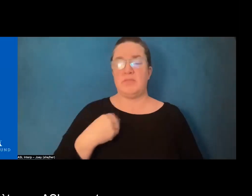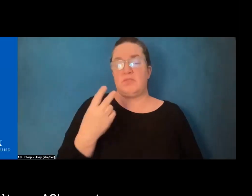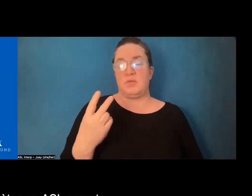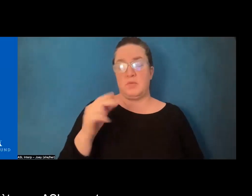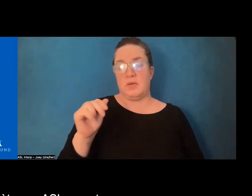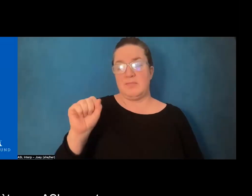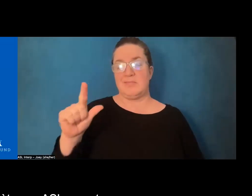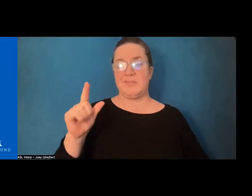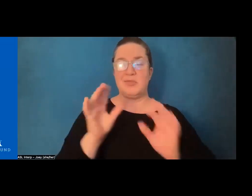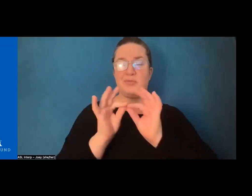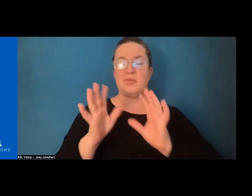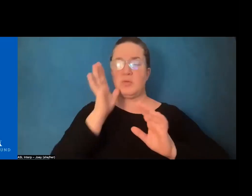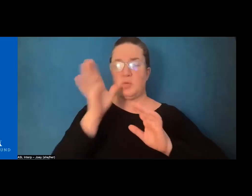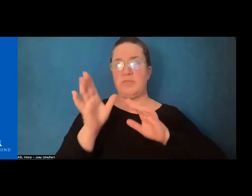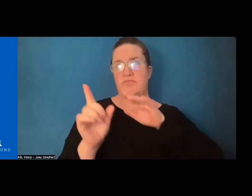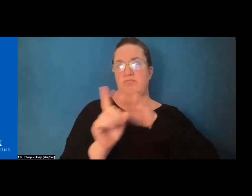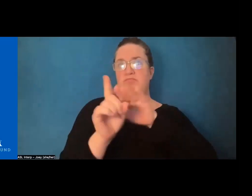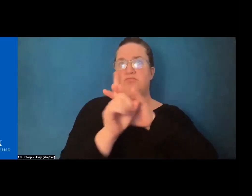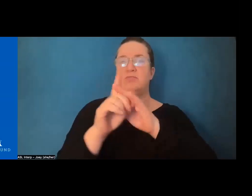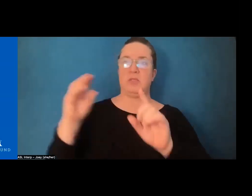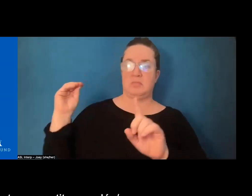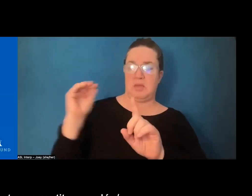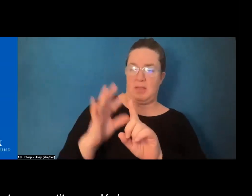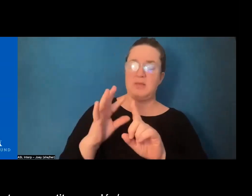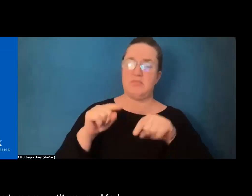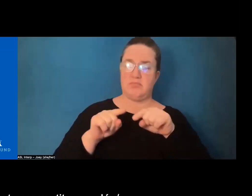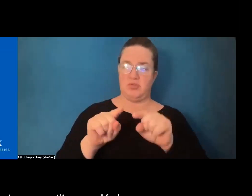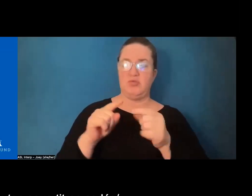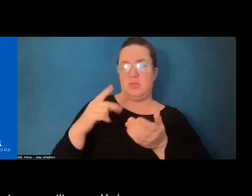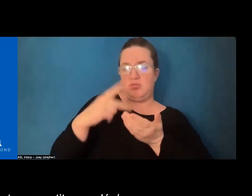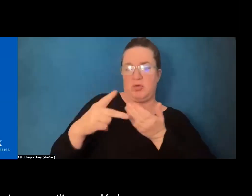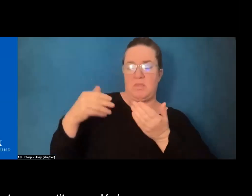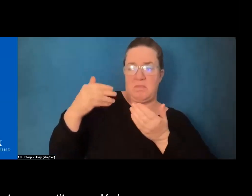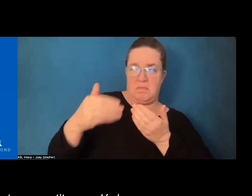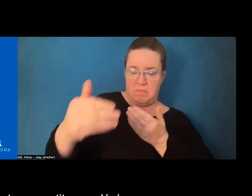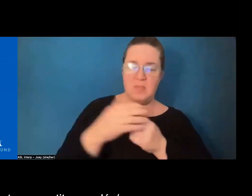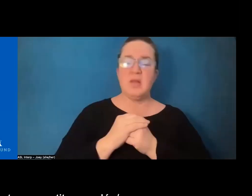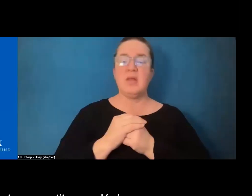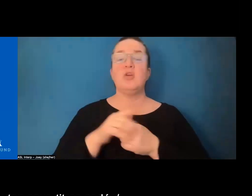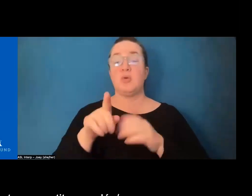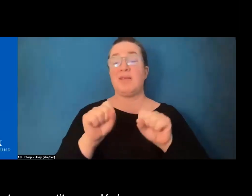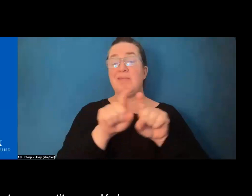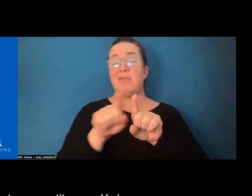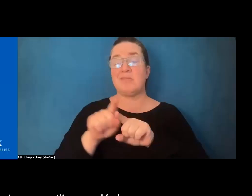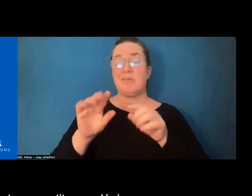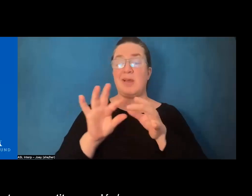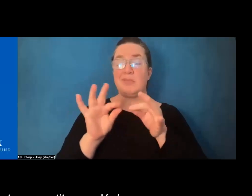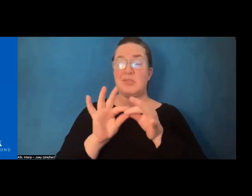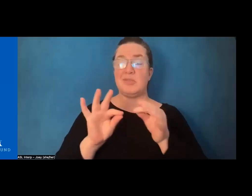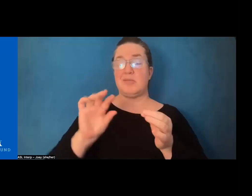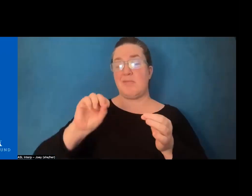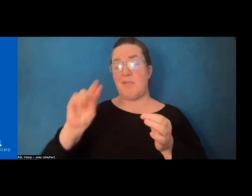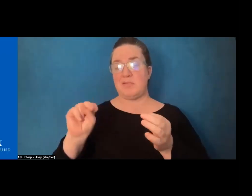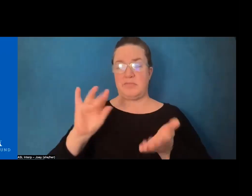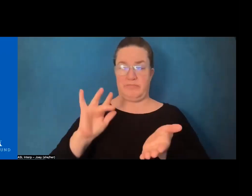throughout the program. You can enable automatically generated captions by clicking on the closed caption/live transcript button in